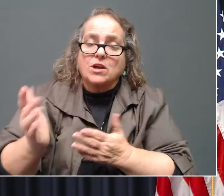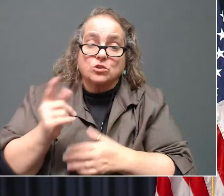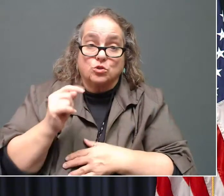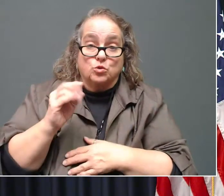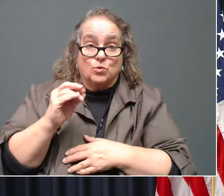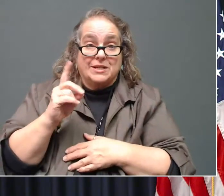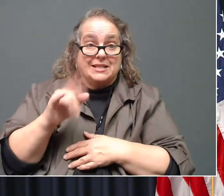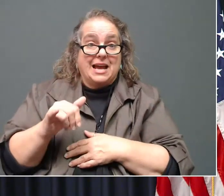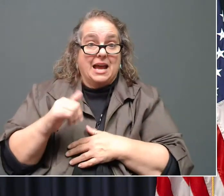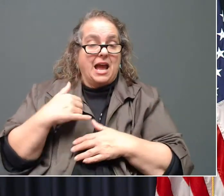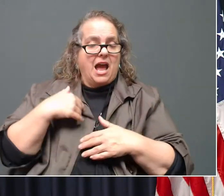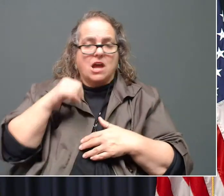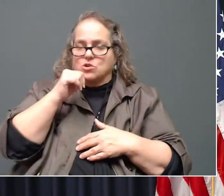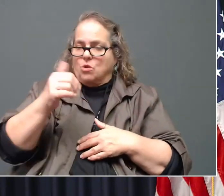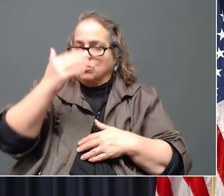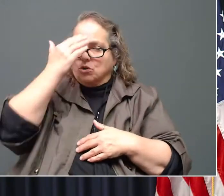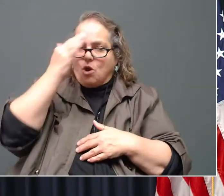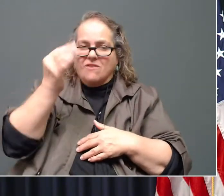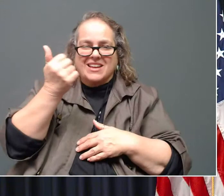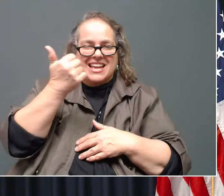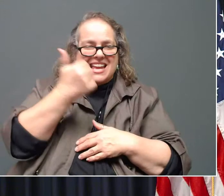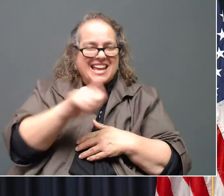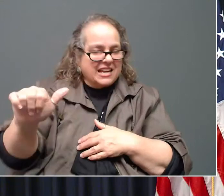this vaccine that's been wasted in Kentucky.